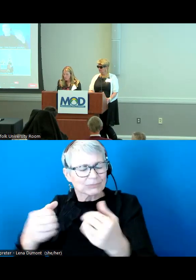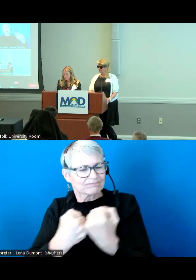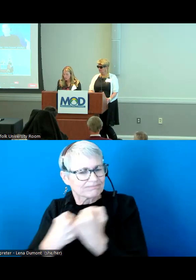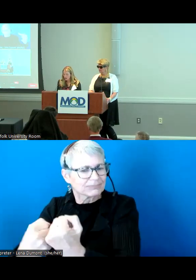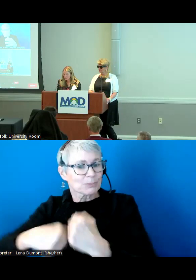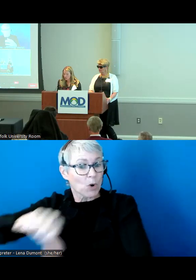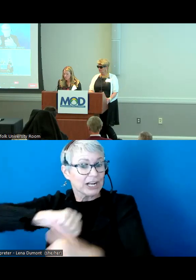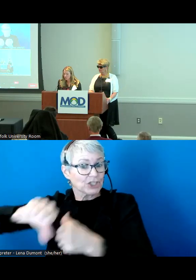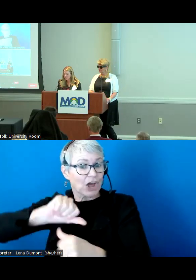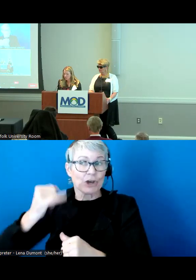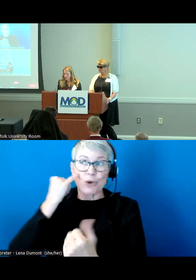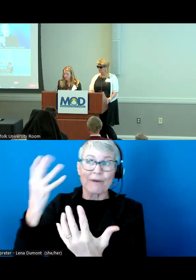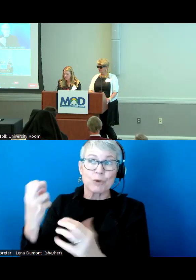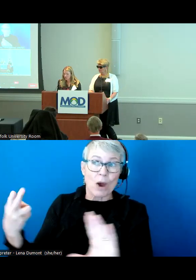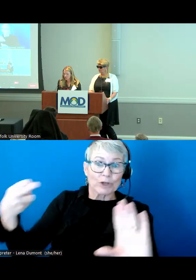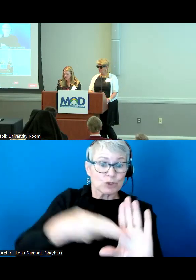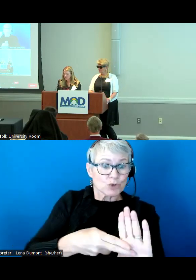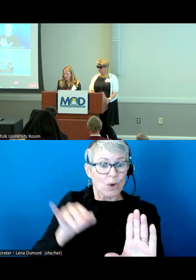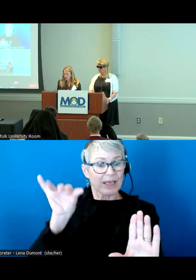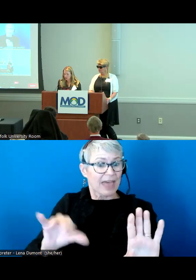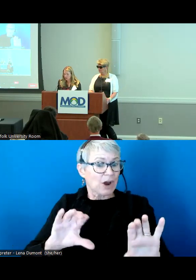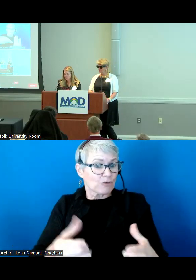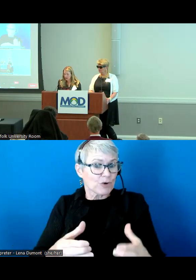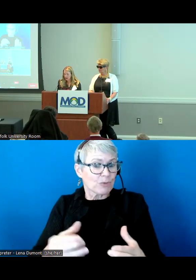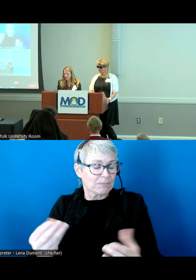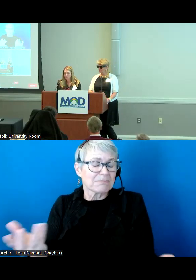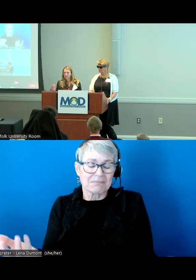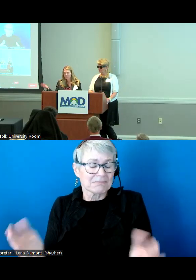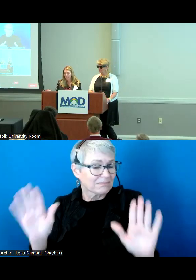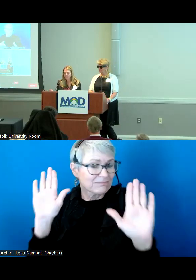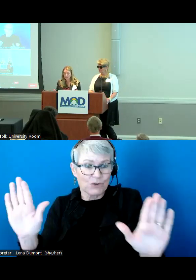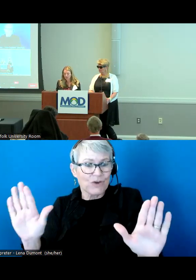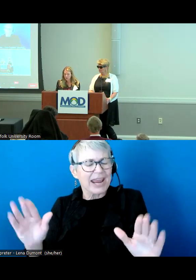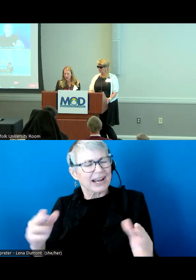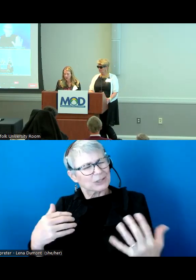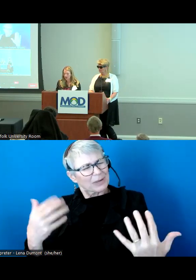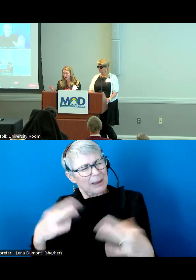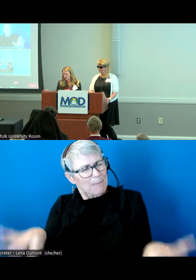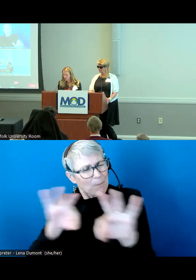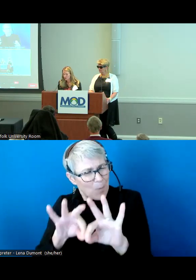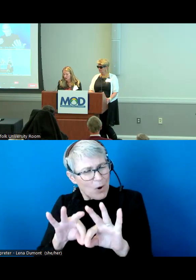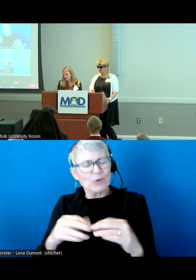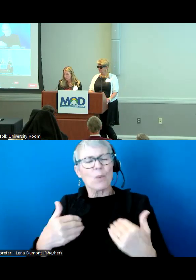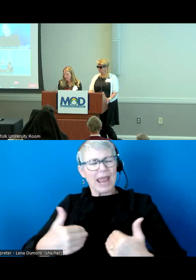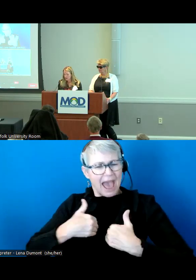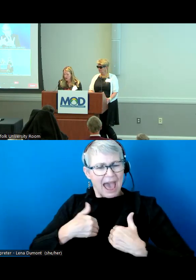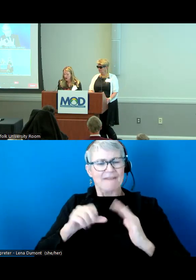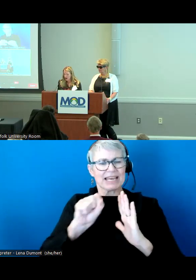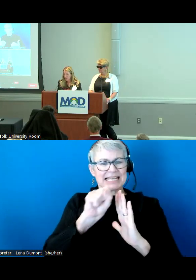And, we're really looking to make sure that both state, as Mary was talking about, and local